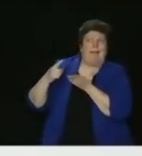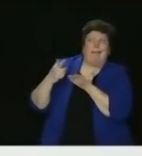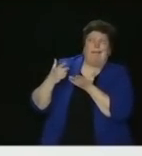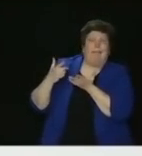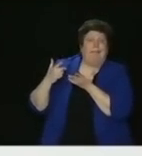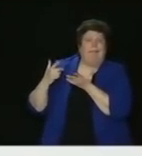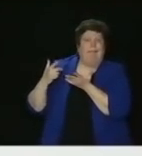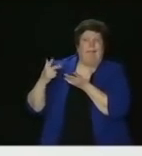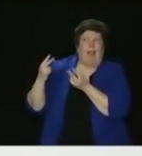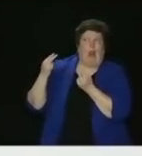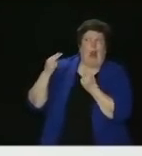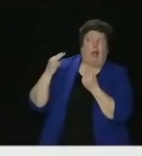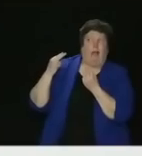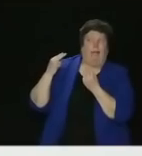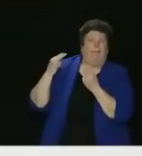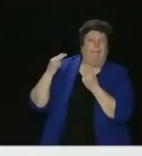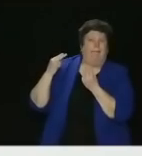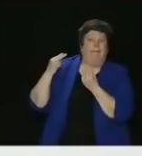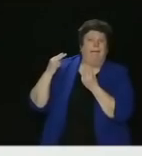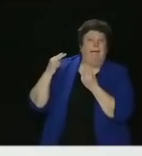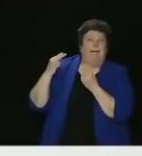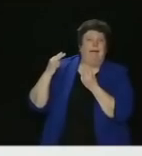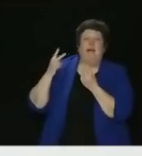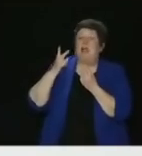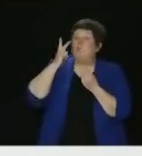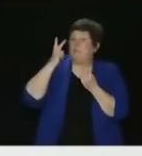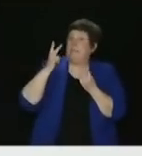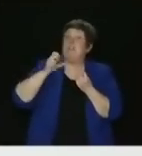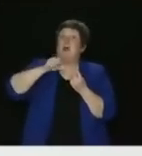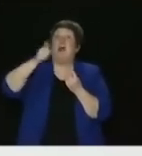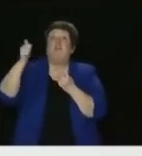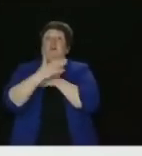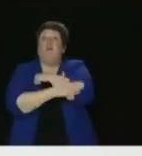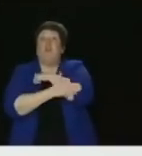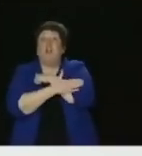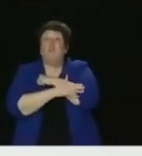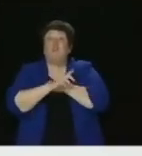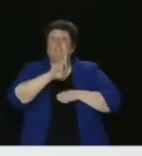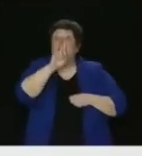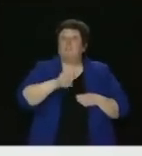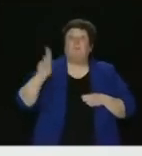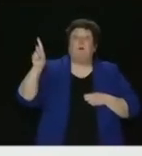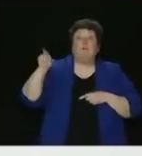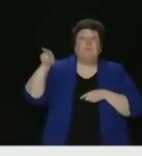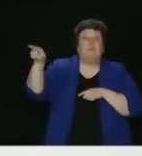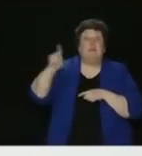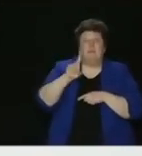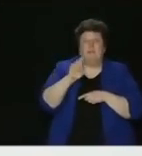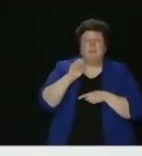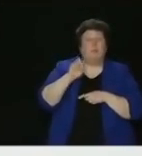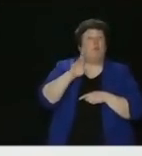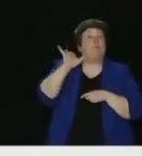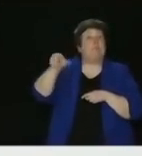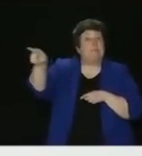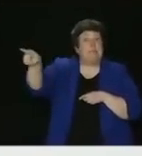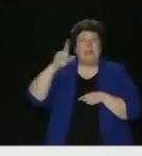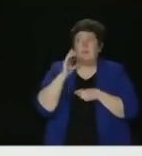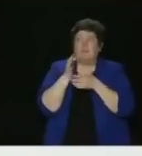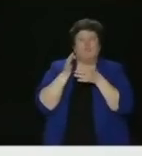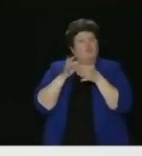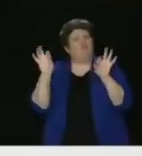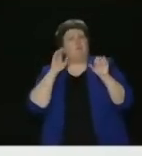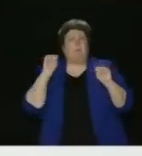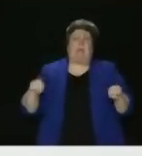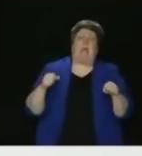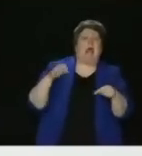that this is something that democracies around the world are concerned with. Countries that did well during